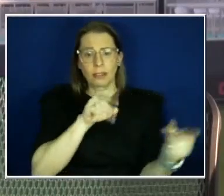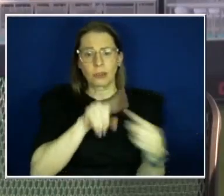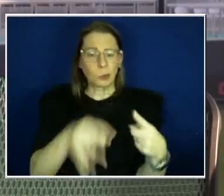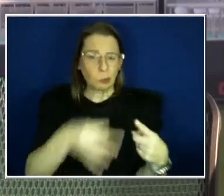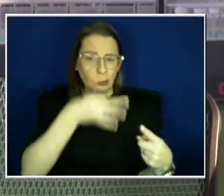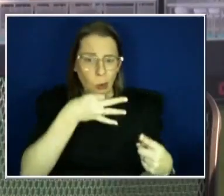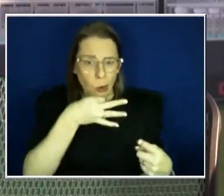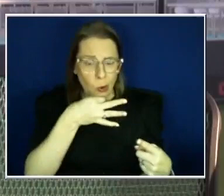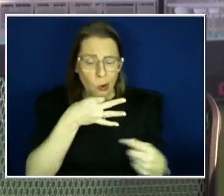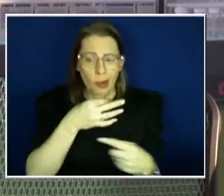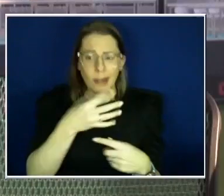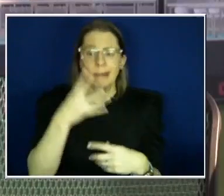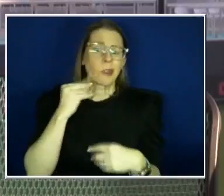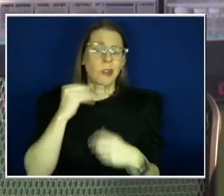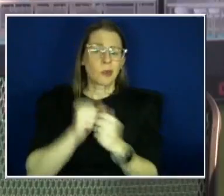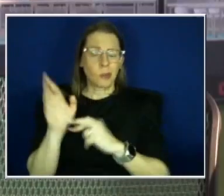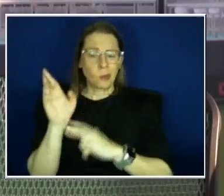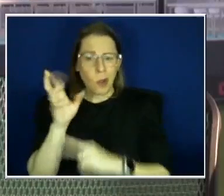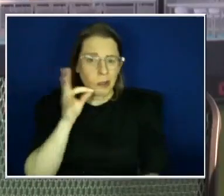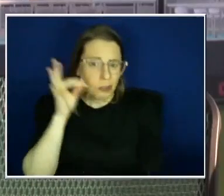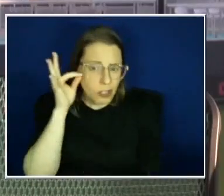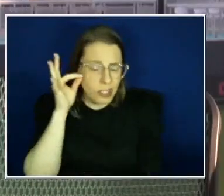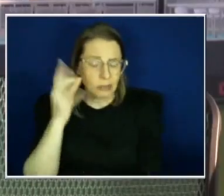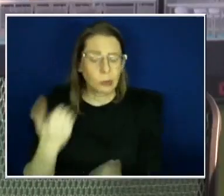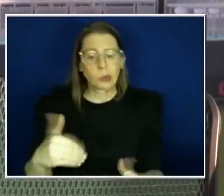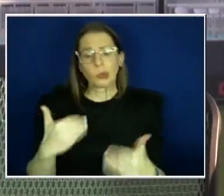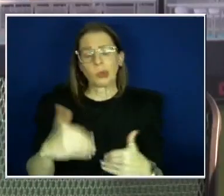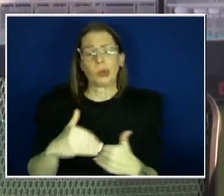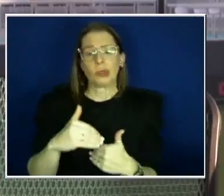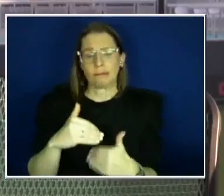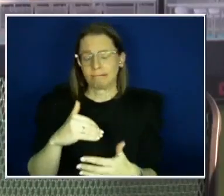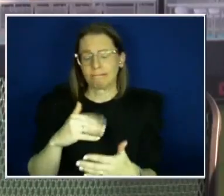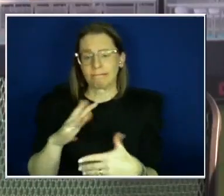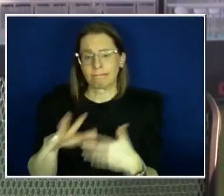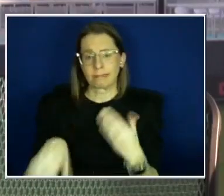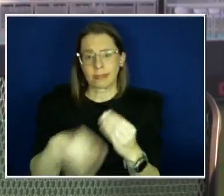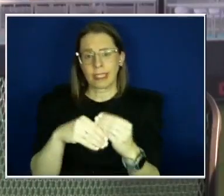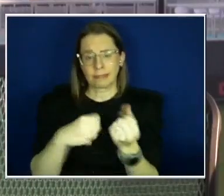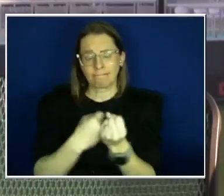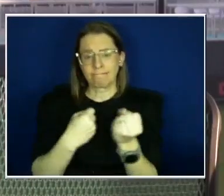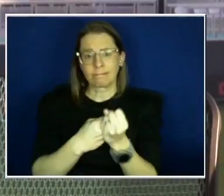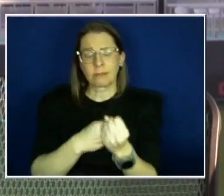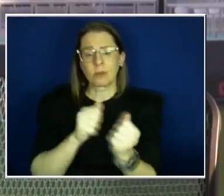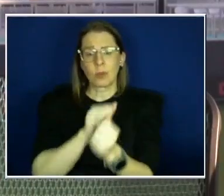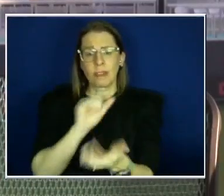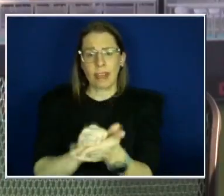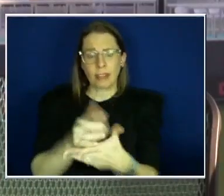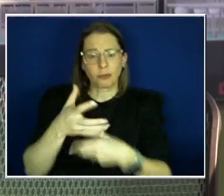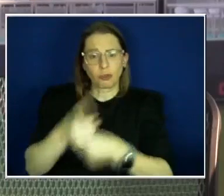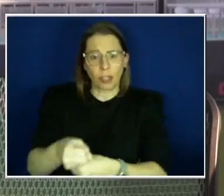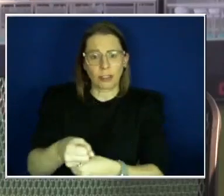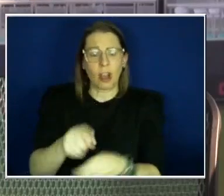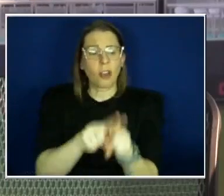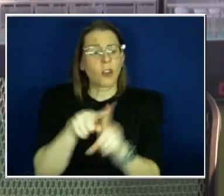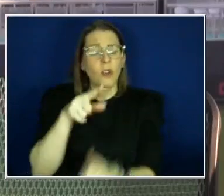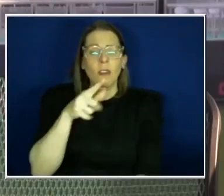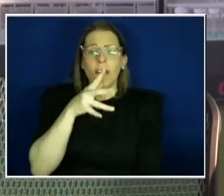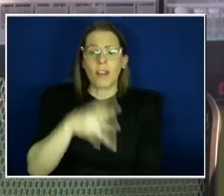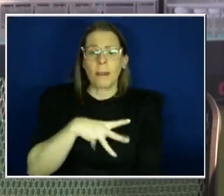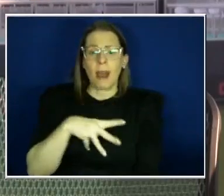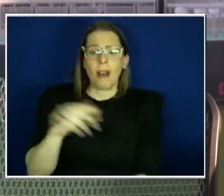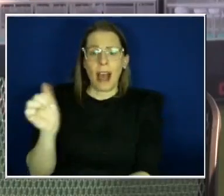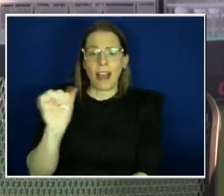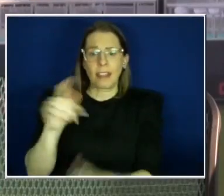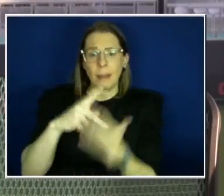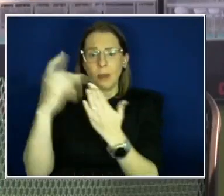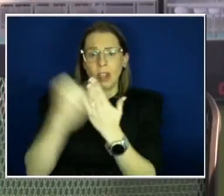Royals and the Chiefs just adds to that. But I also think it's so important to be able to talk about the Female Athlete Project and the fact that, at the University